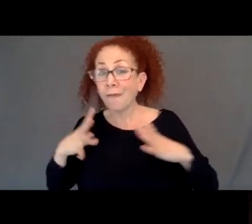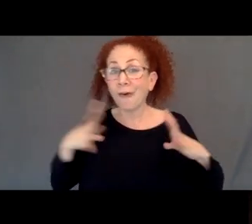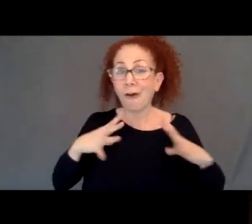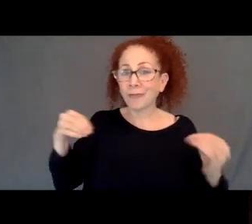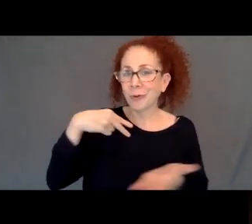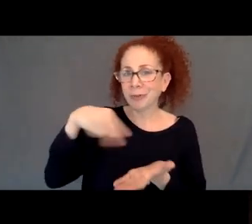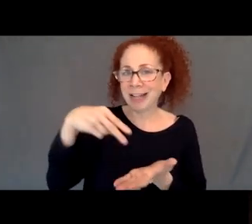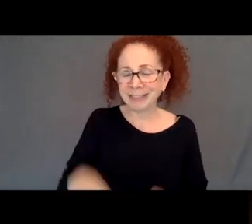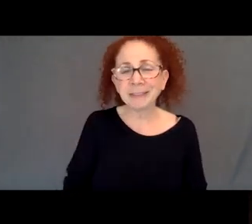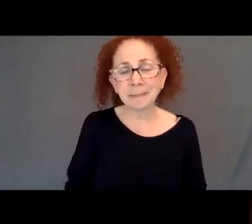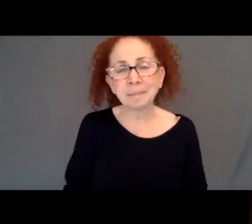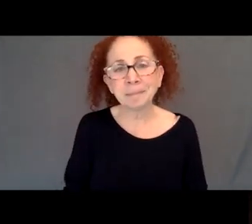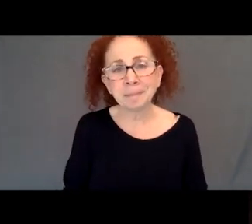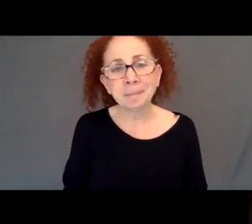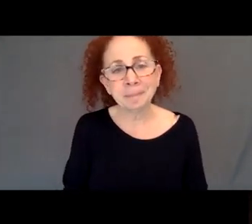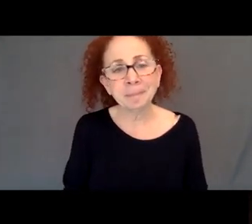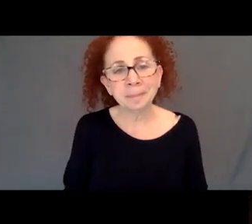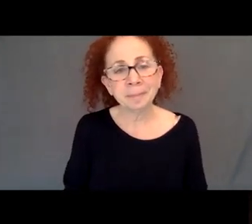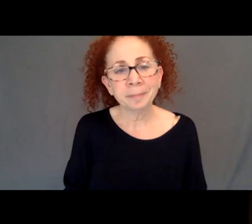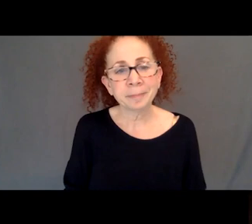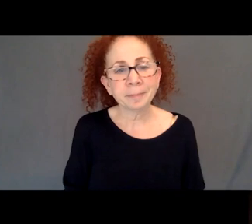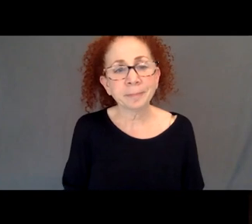of time away from dance.